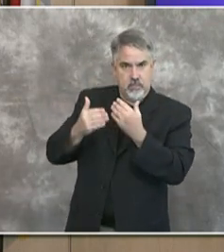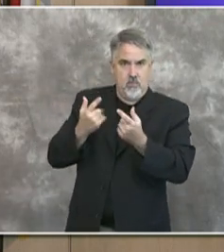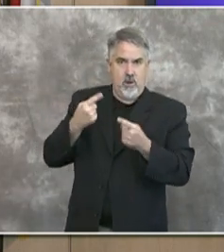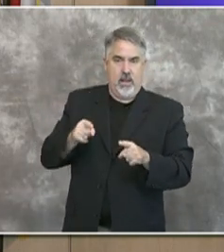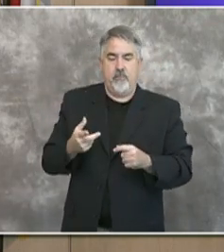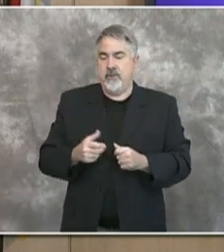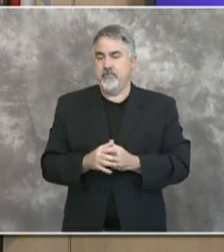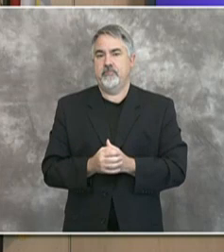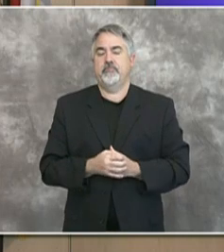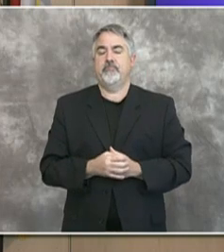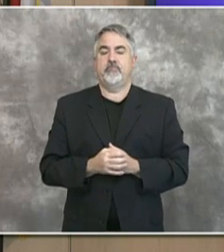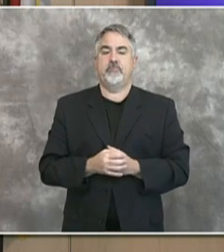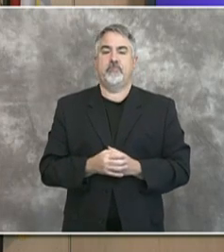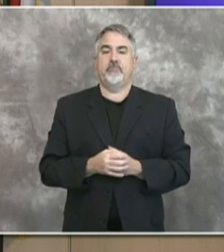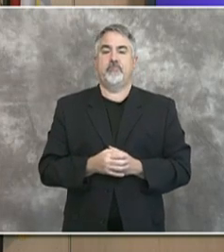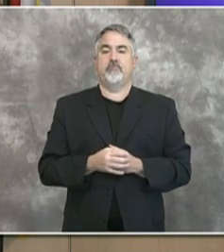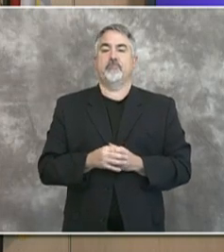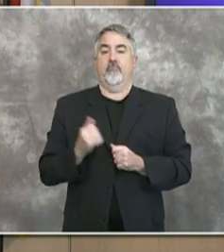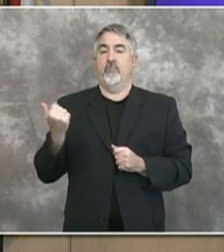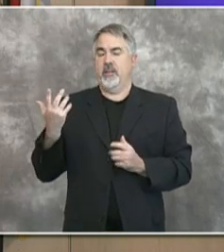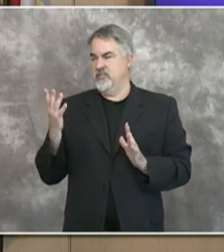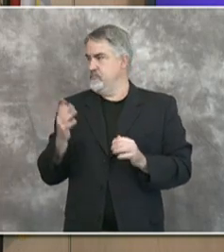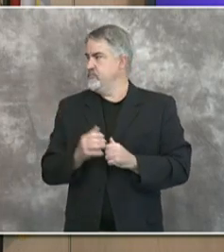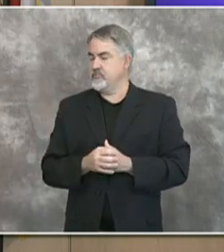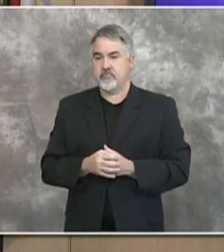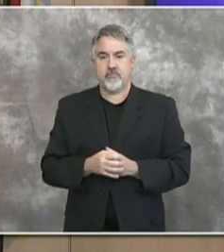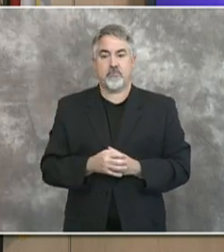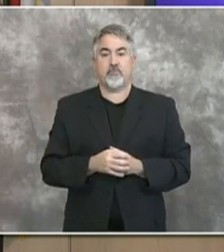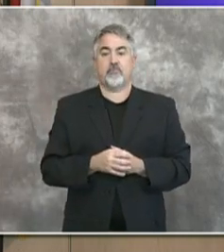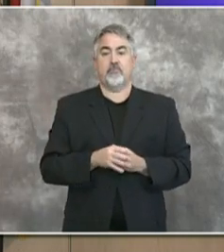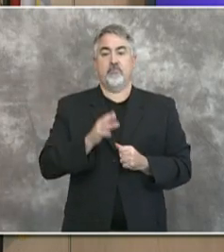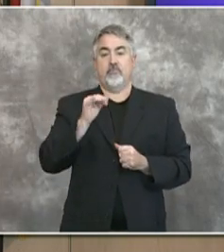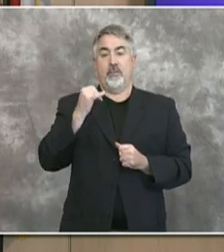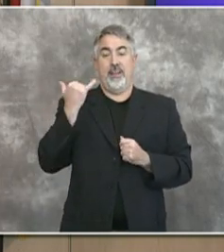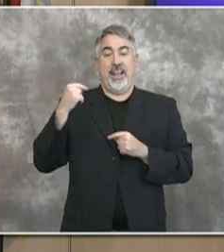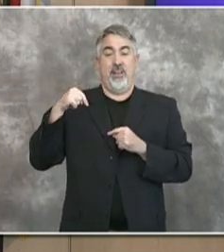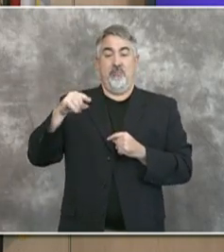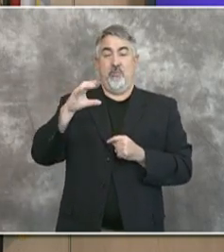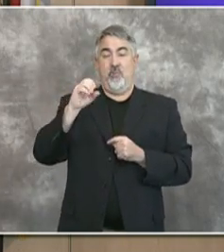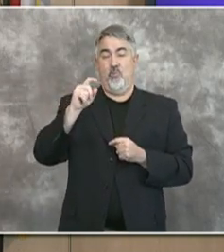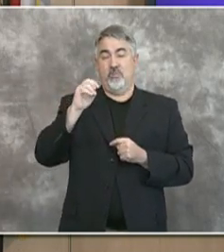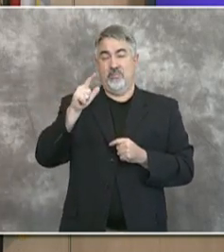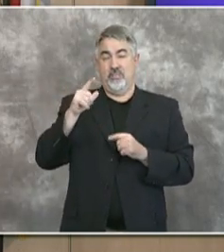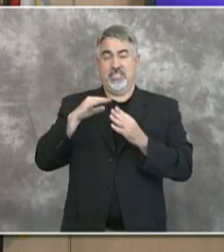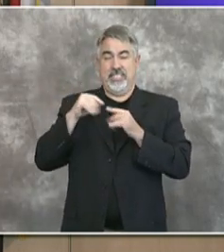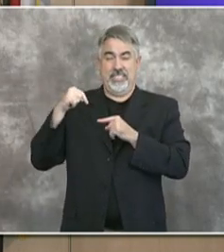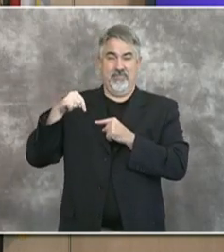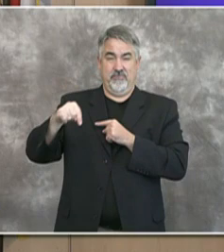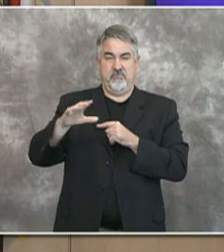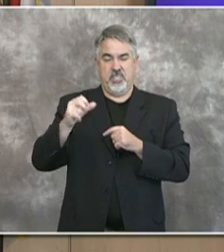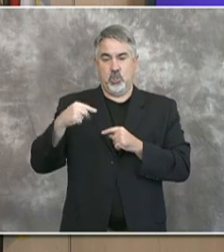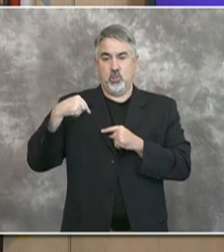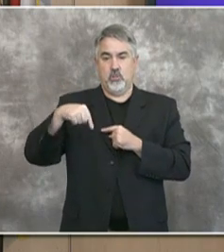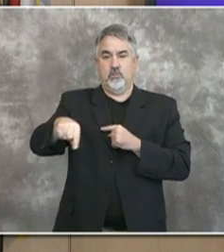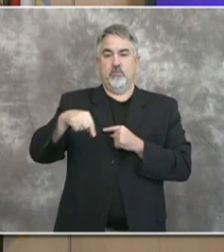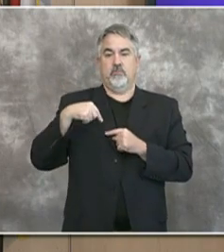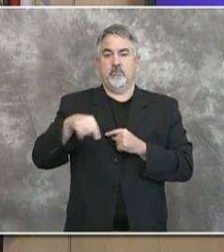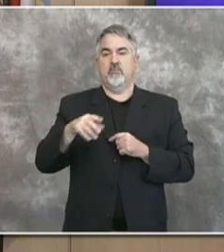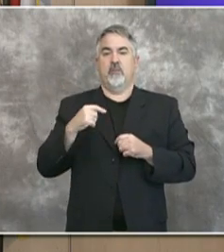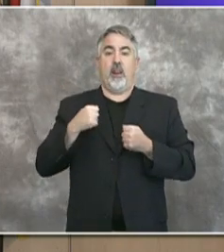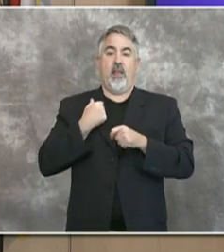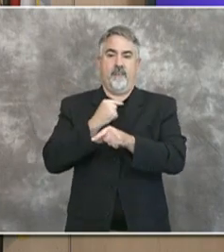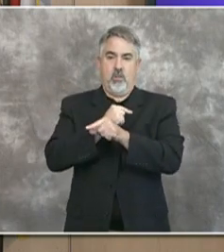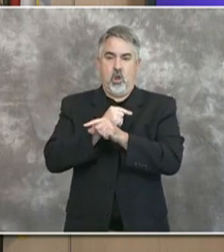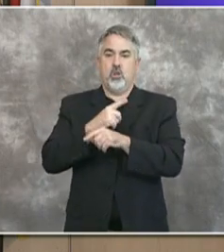I want to say a special appreciation and thank you to the coastal mayors and lifeguards who came together and worked together on a plan for how we